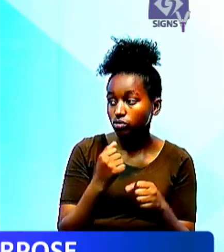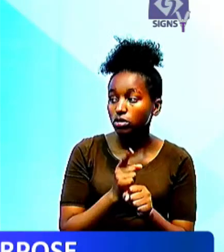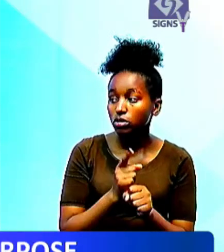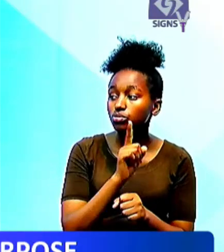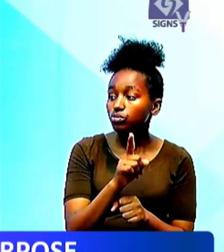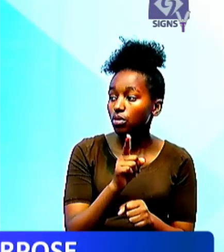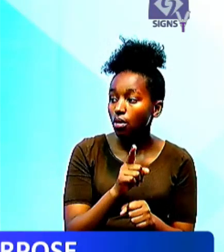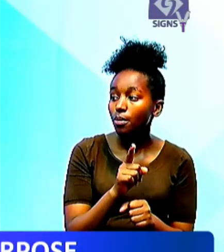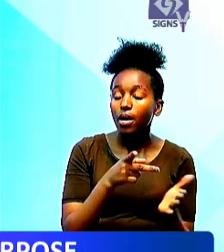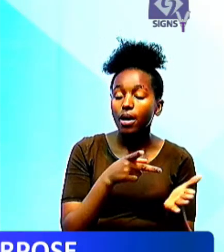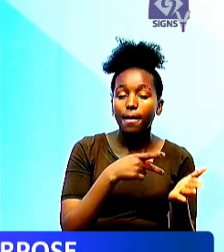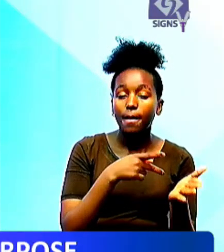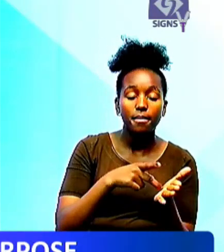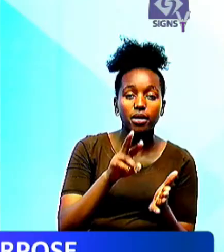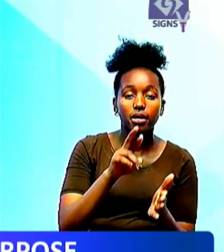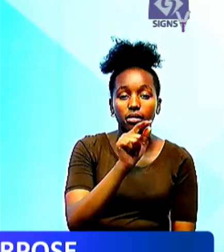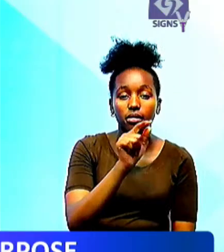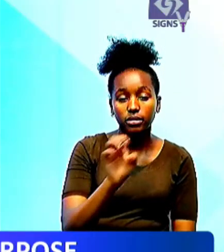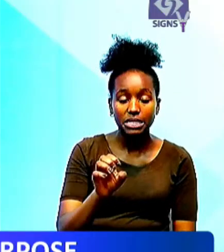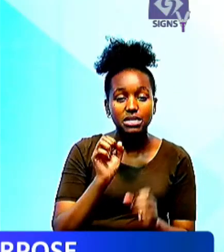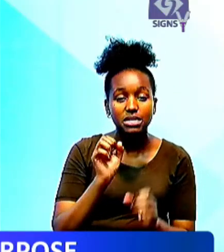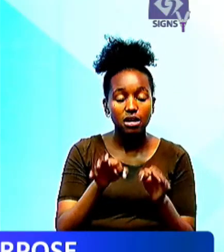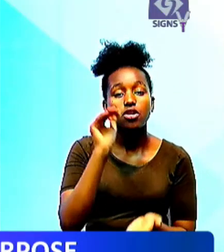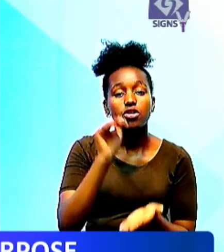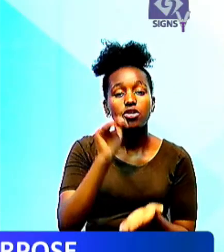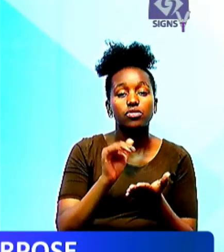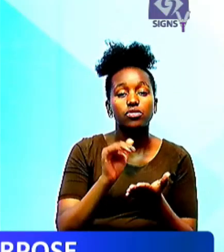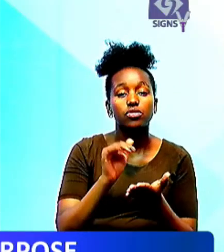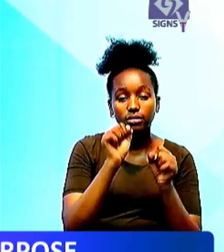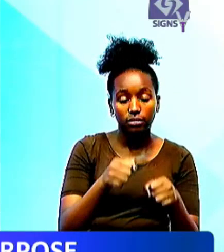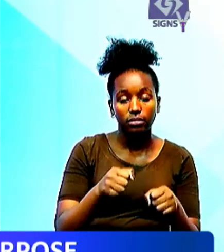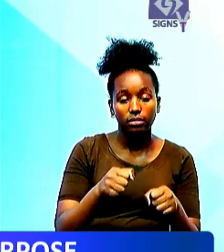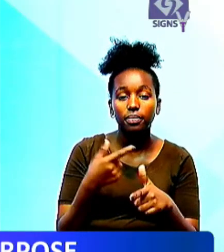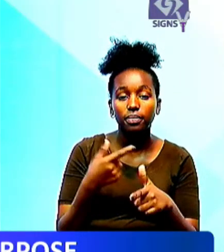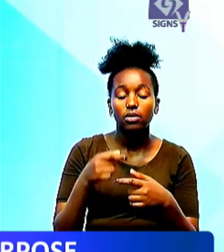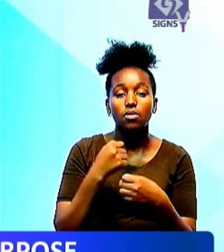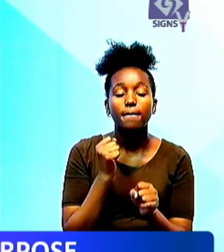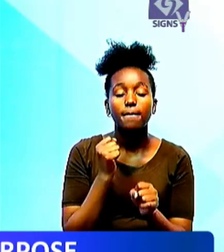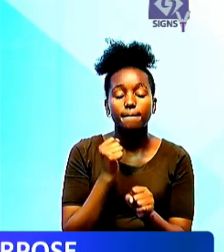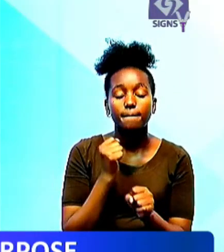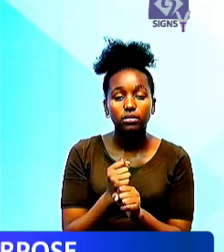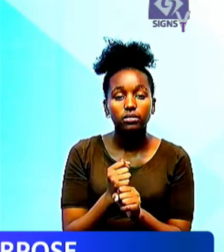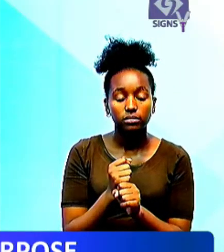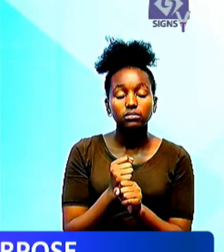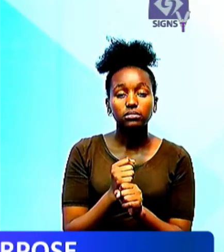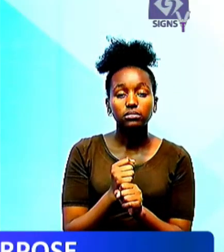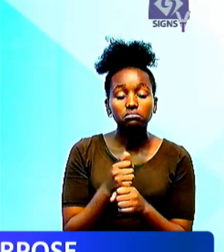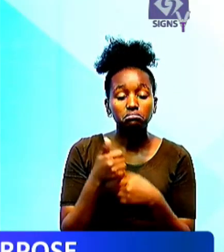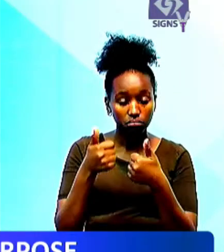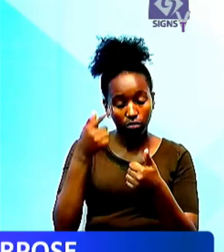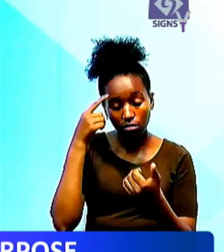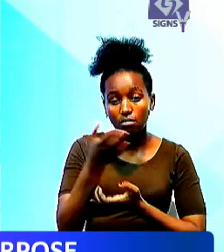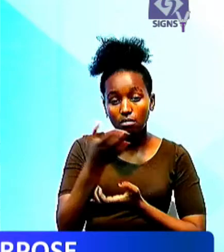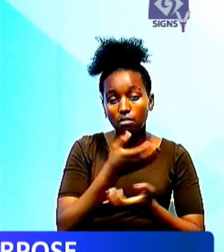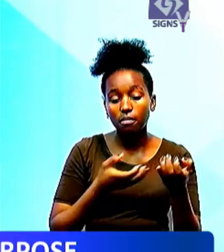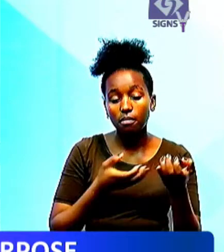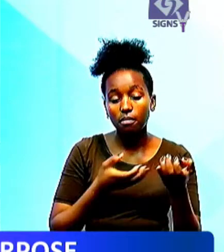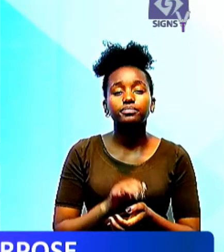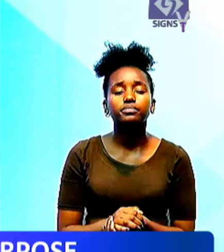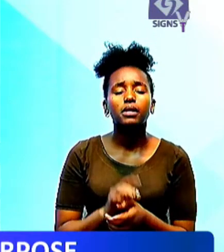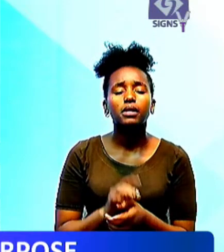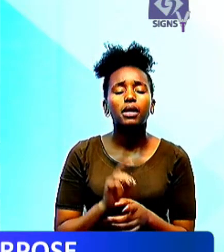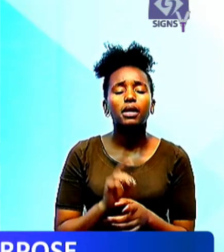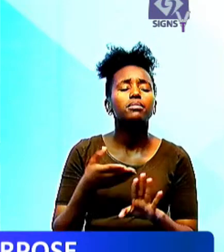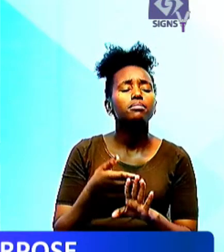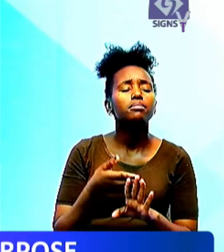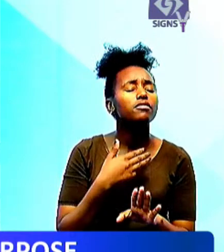this. So if they are able to reduce this, it's also that indicates stability in the economy. Interesting. Before we proceed